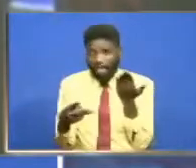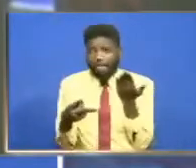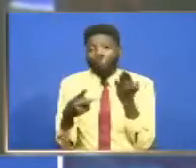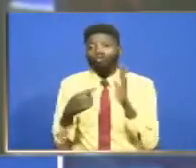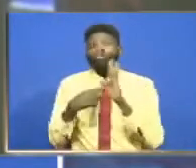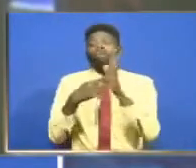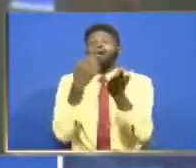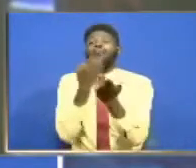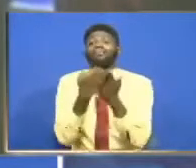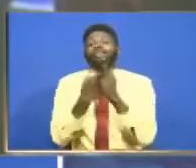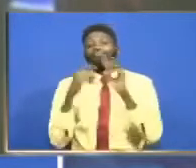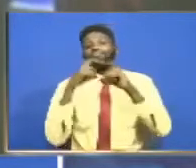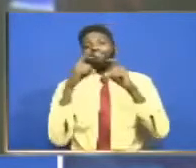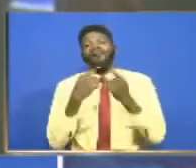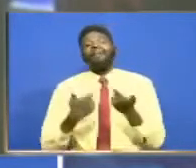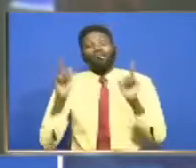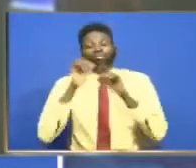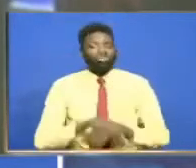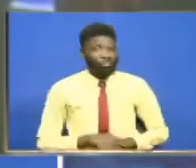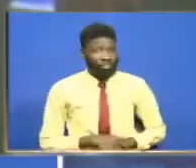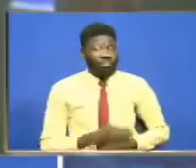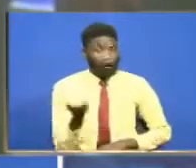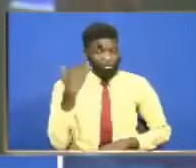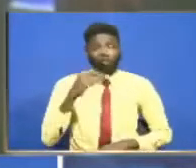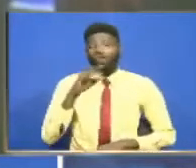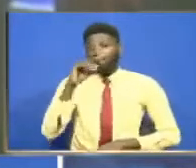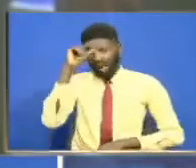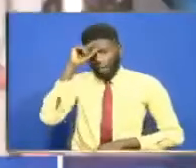will take effect on Sunday at 8 p.m.